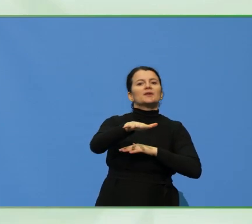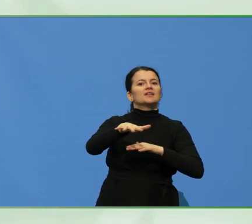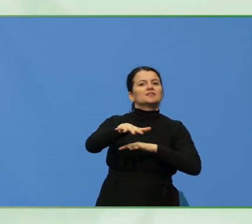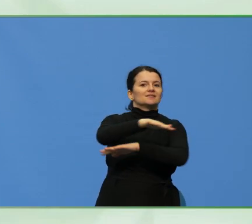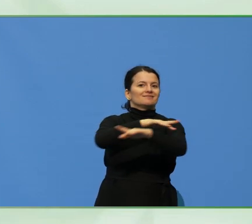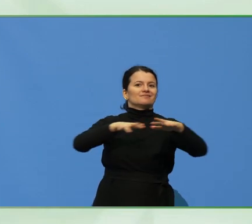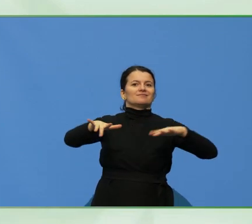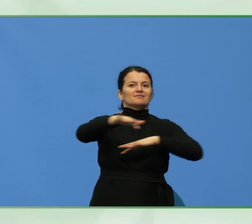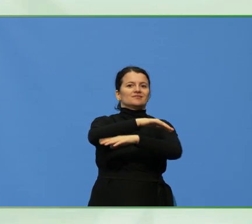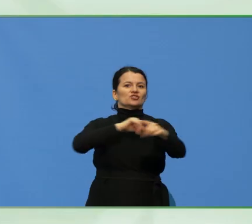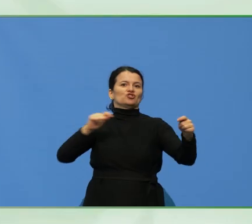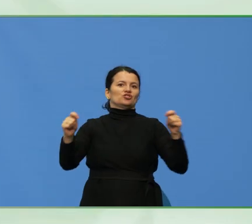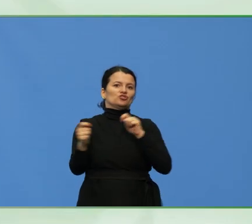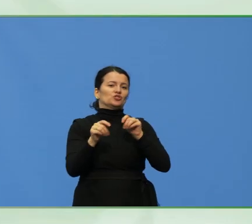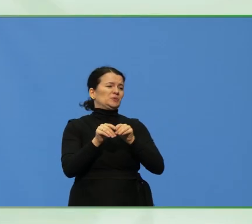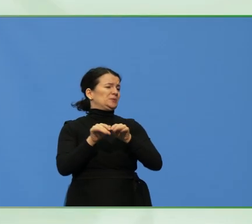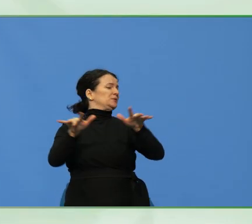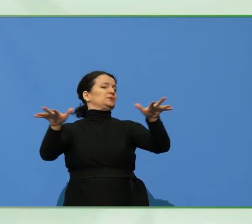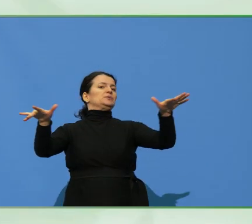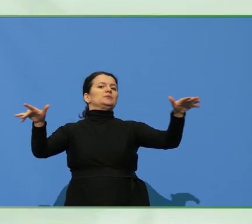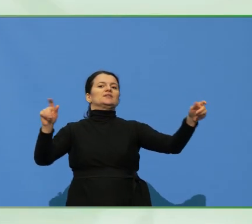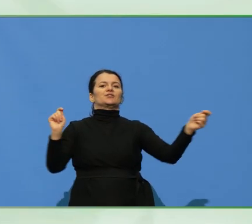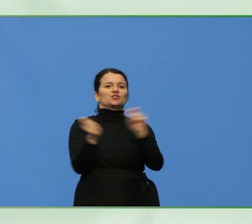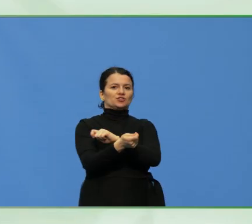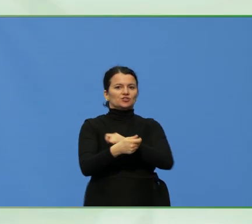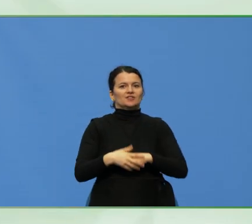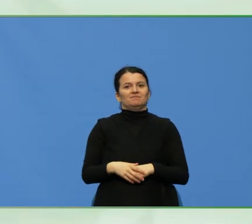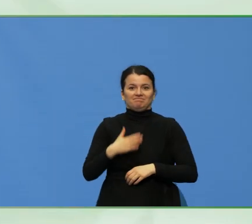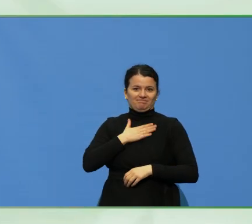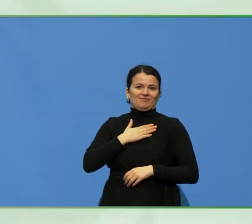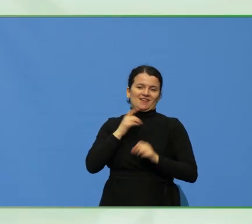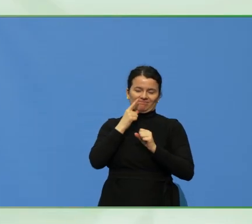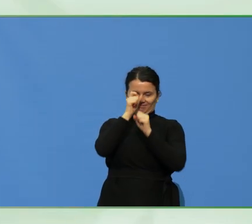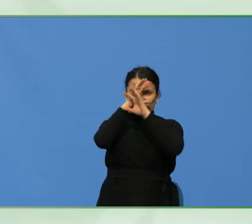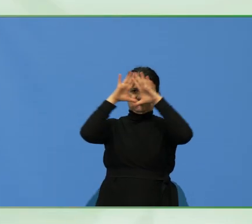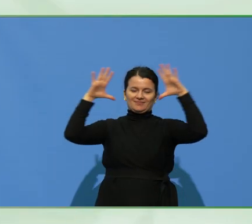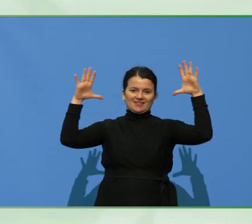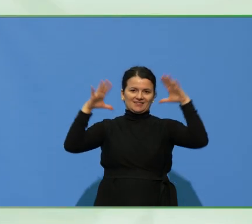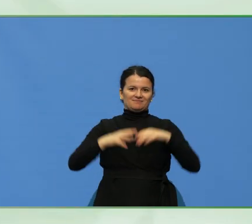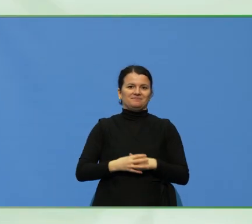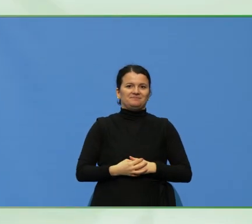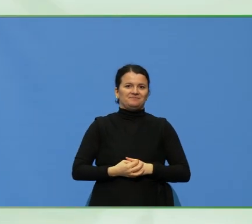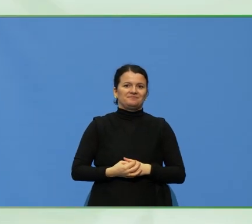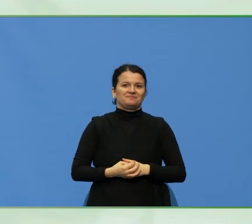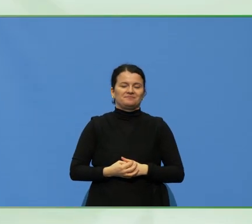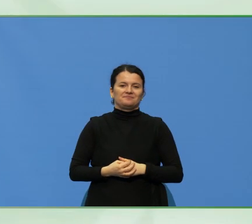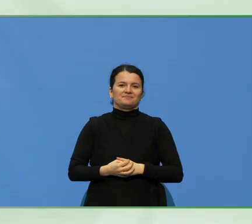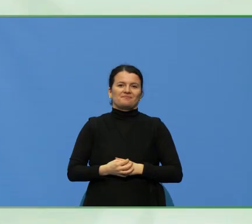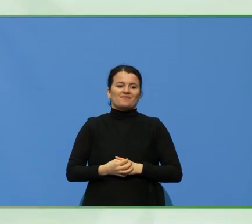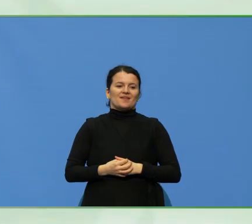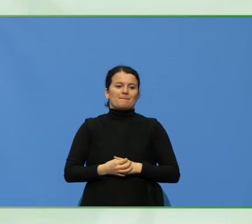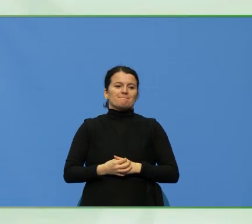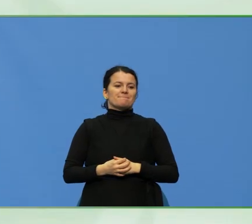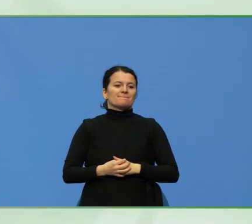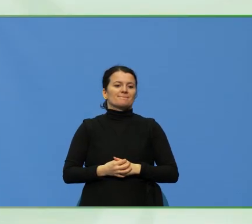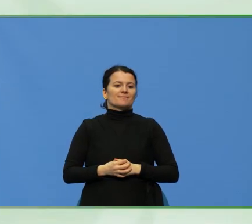scale. And that is the vision and the intention of Second Skin Society.